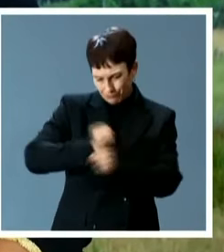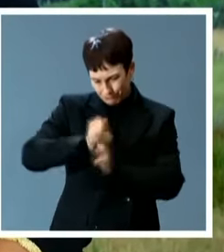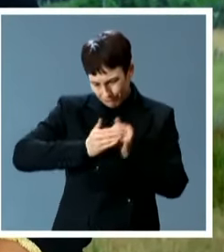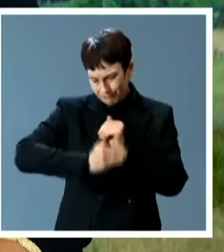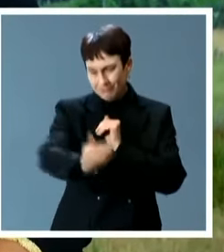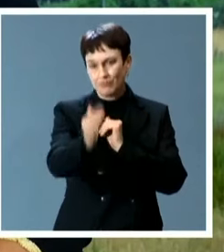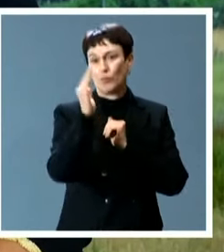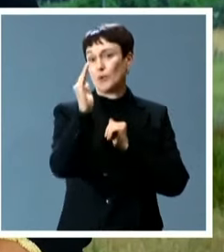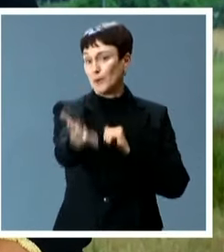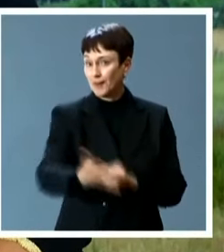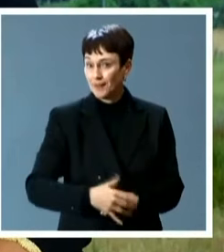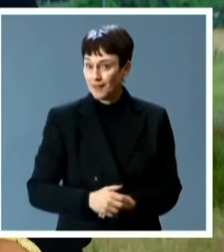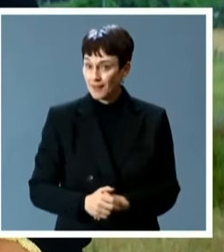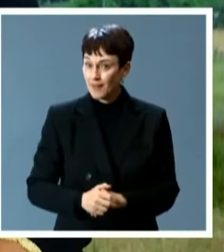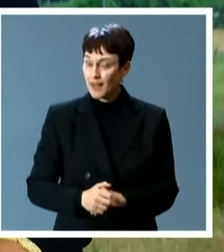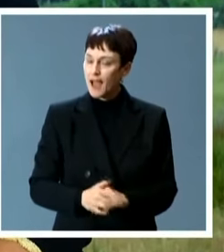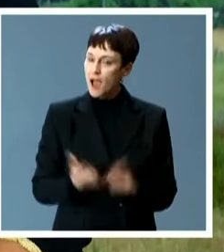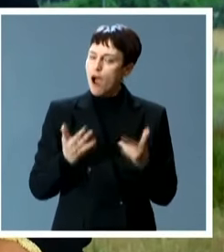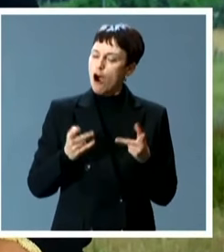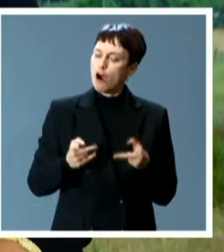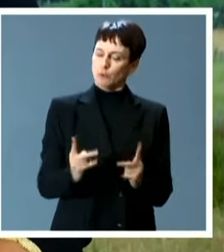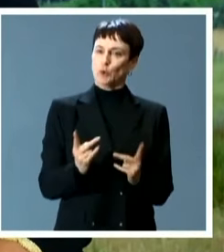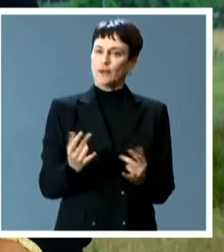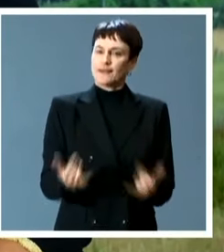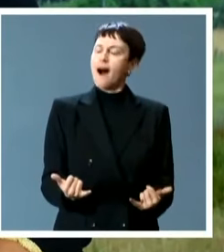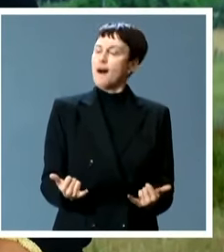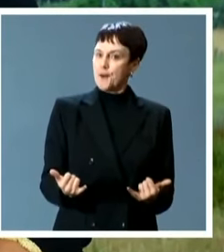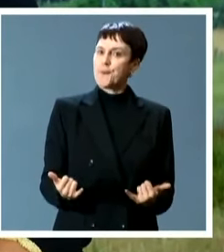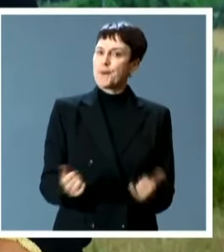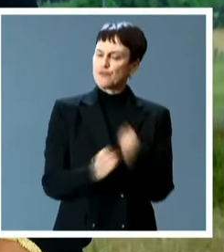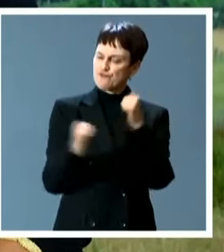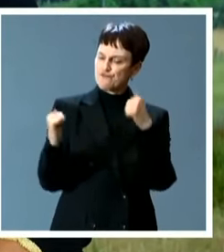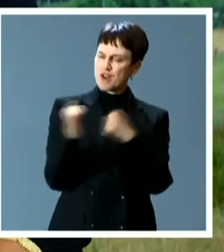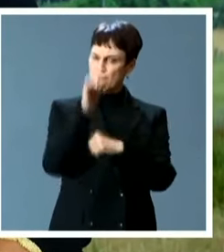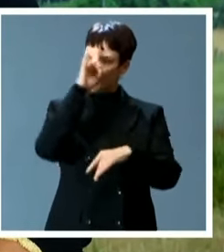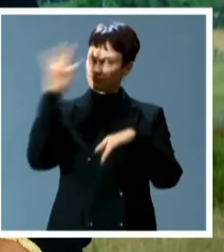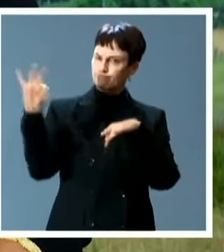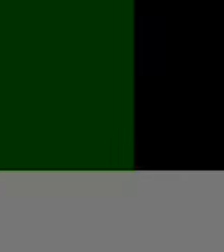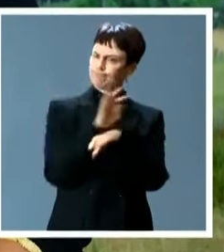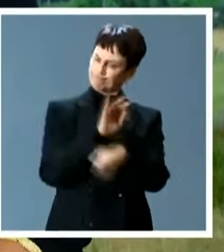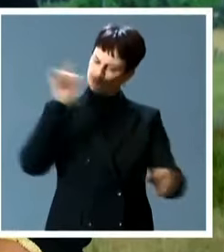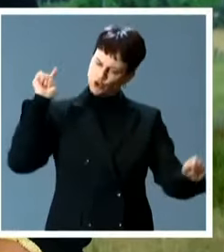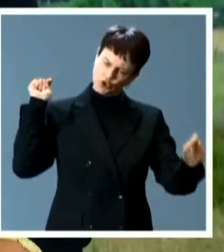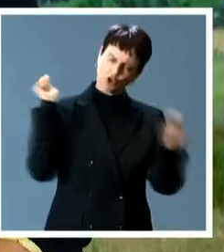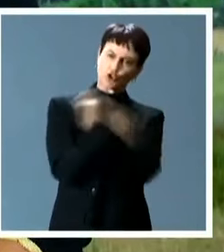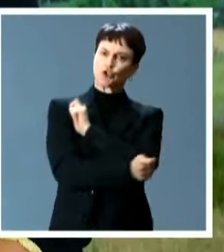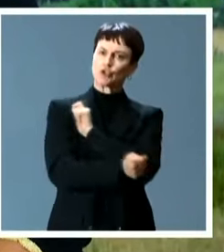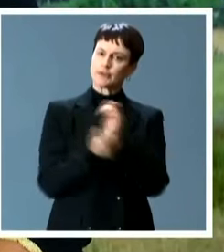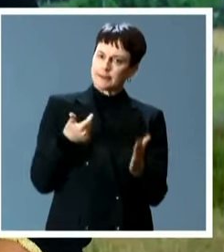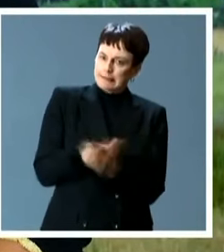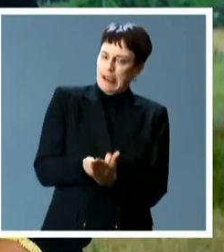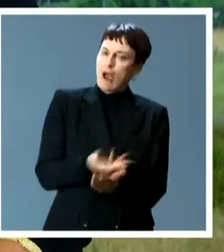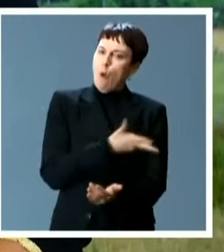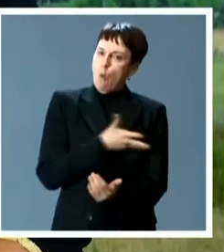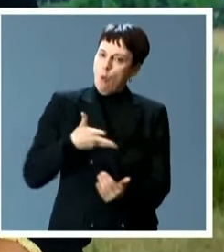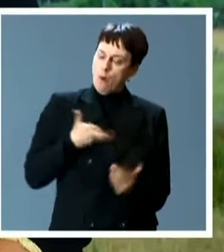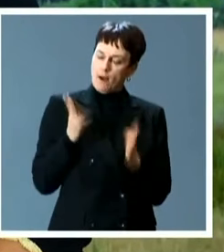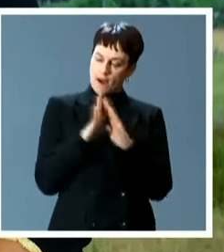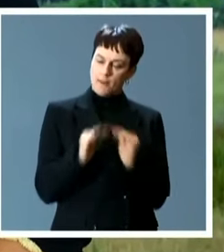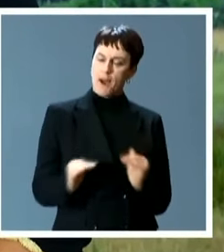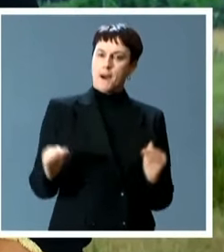critical window of opportunity to redesign human relationships into ones of